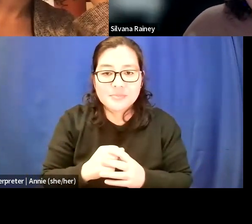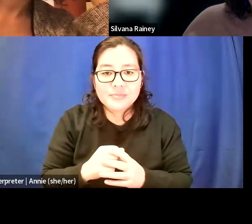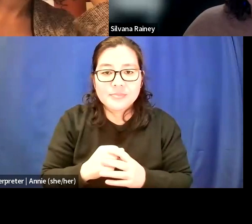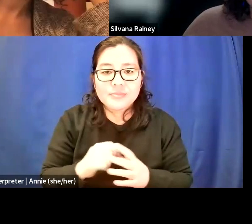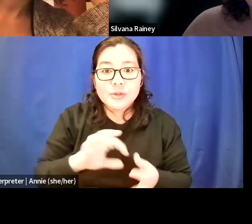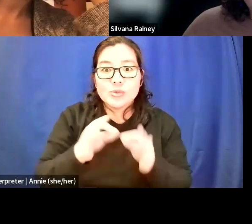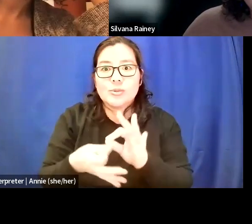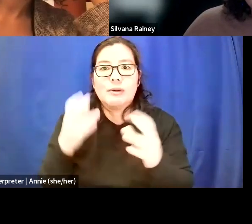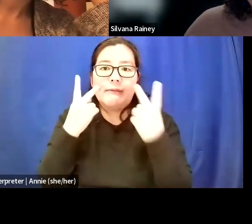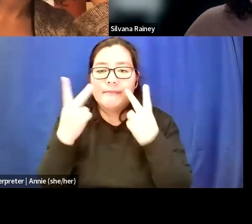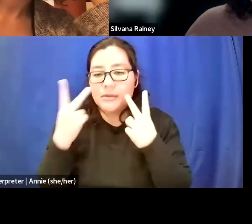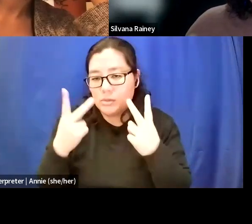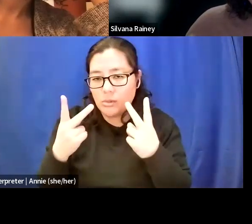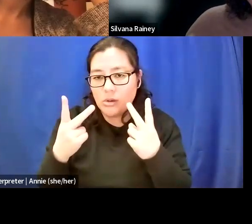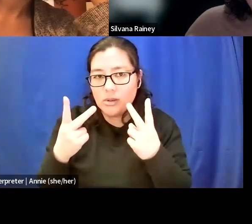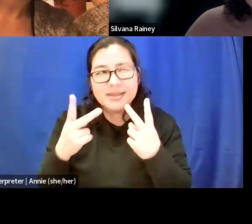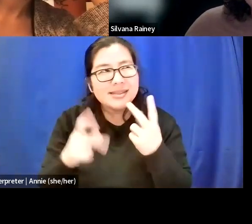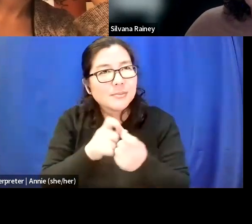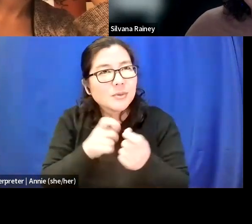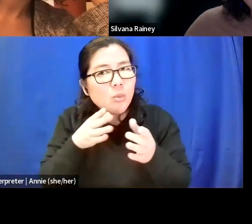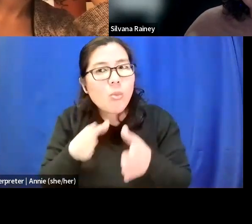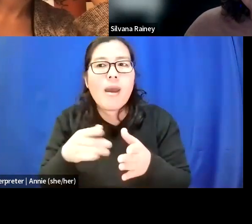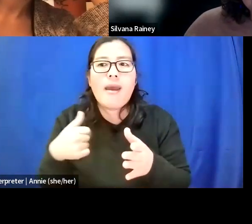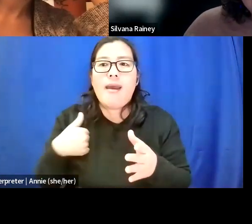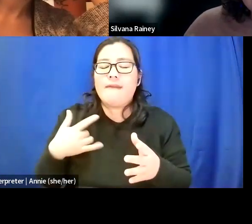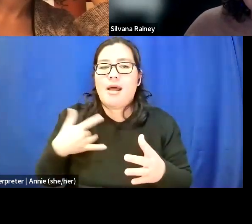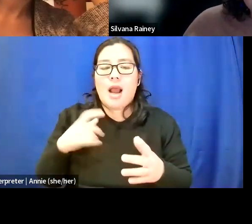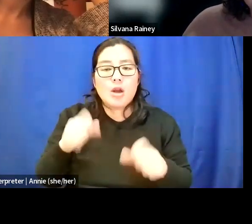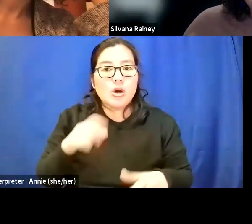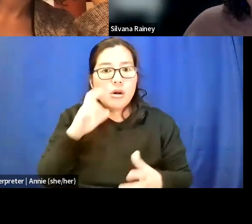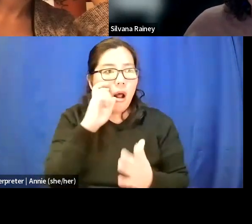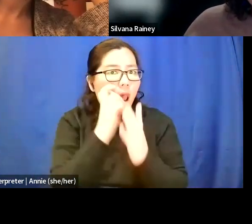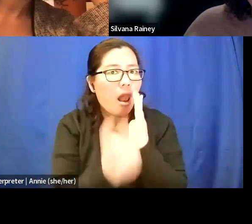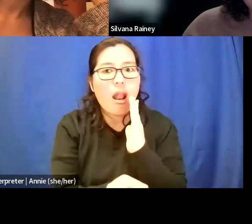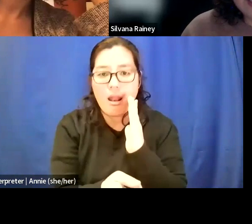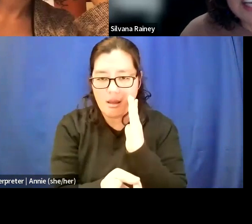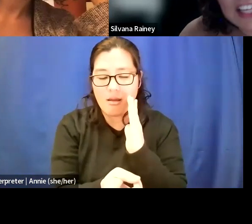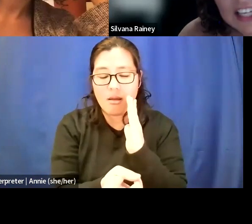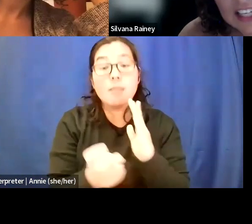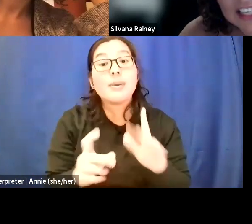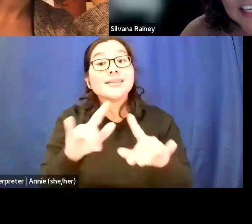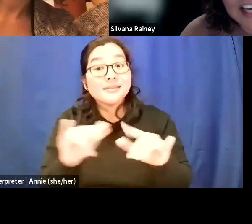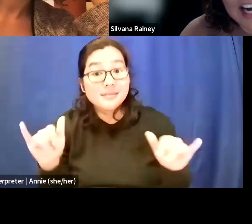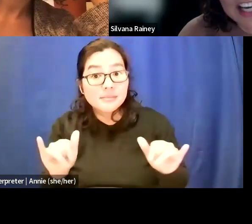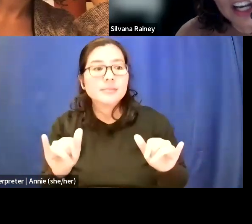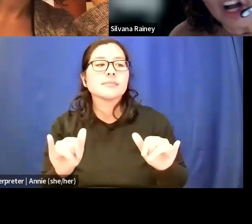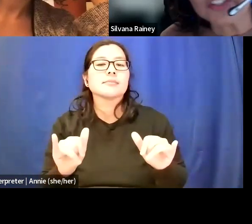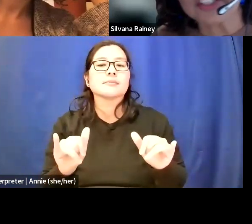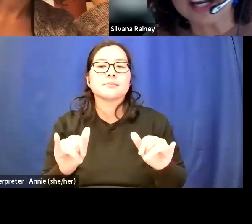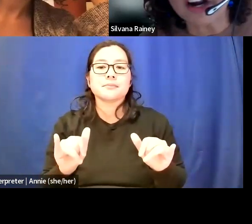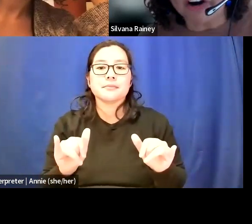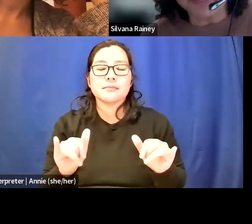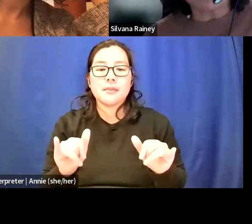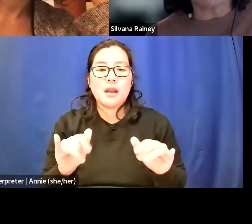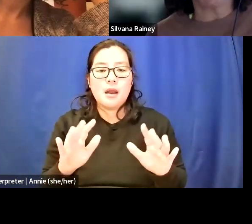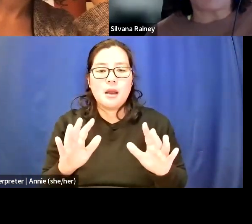visuals in a way that I could get really into it. But on the other hand, I lost